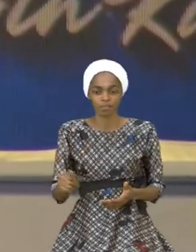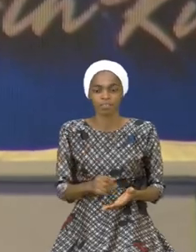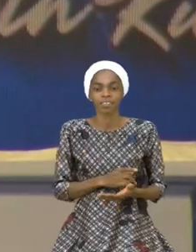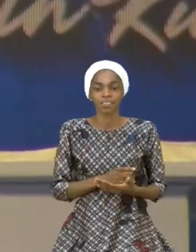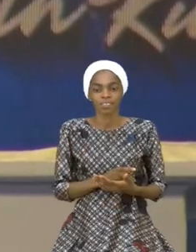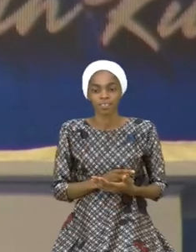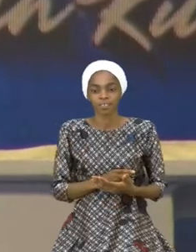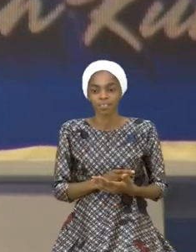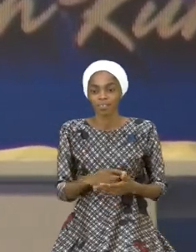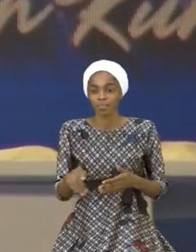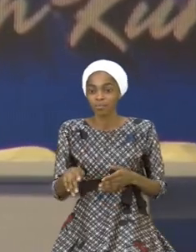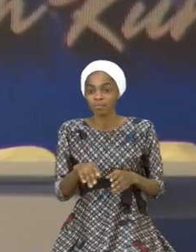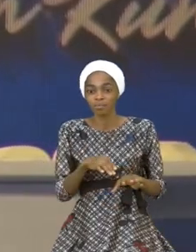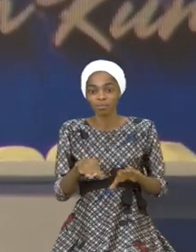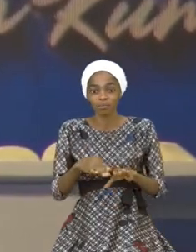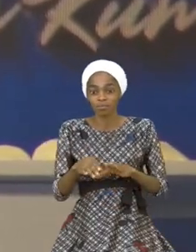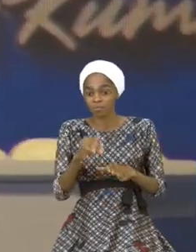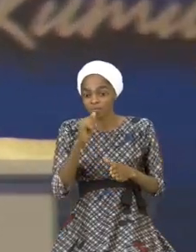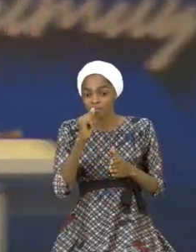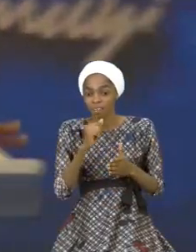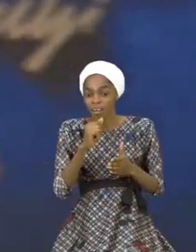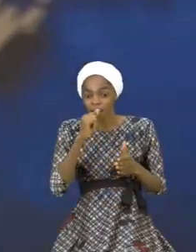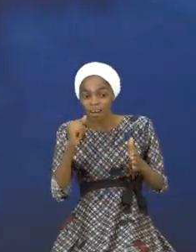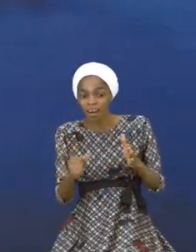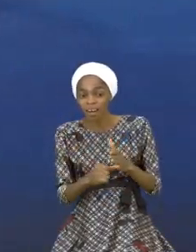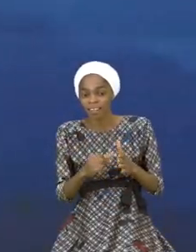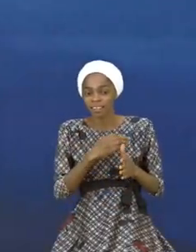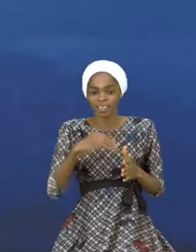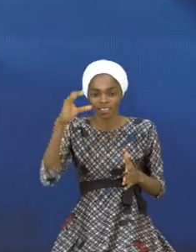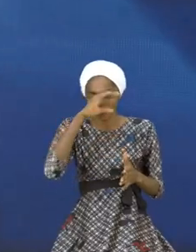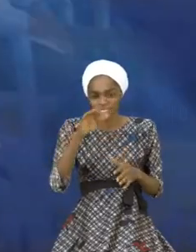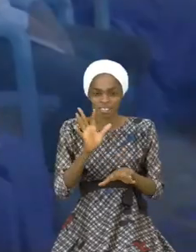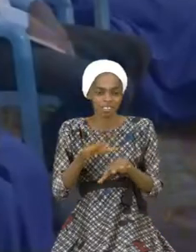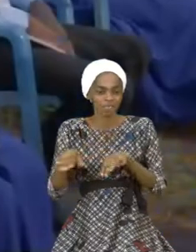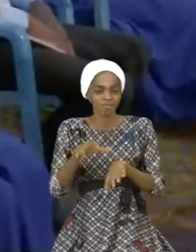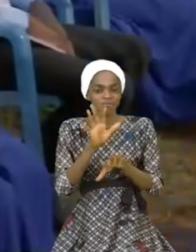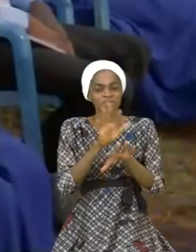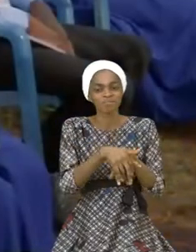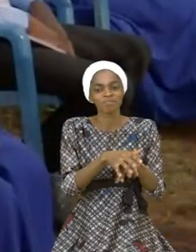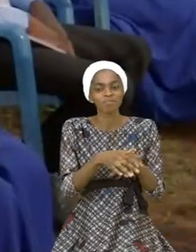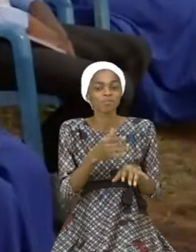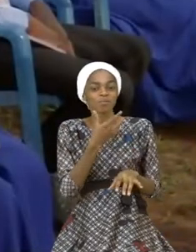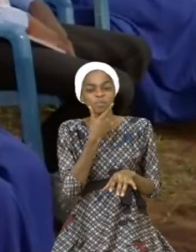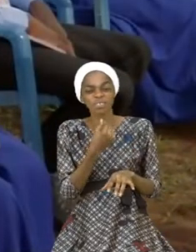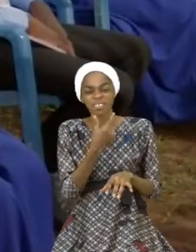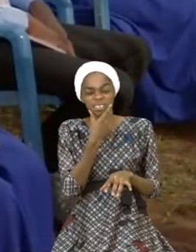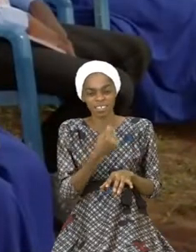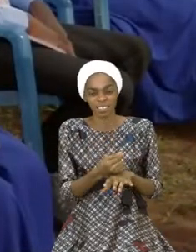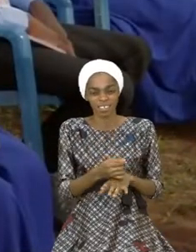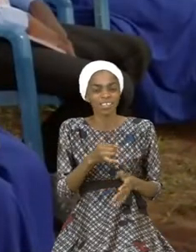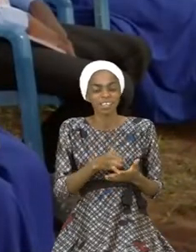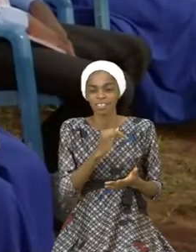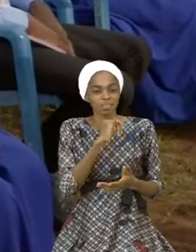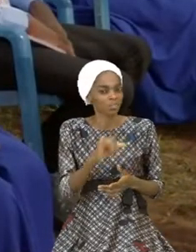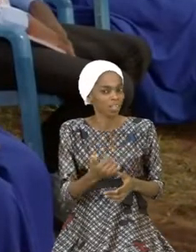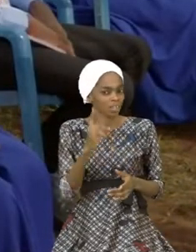hide and seek and plays the hypocrites it is not any other person teaching